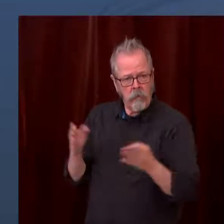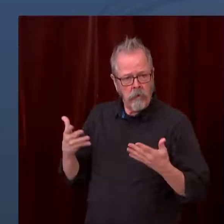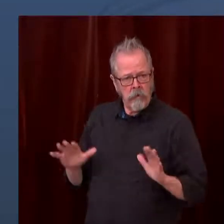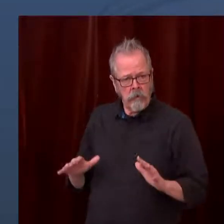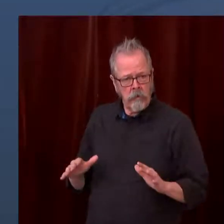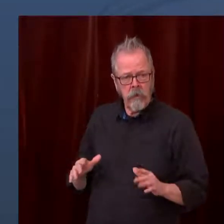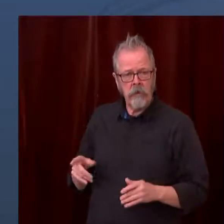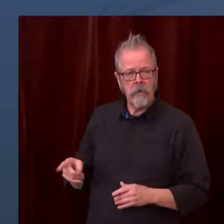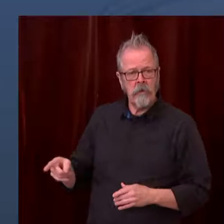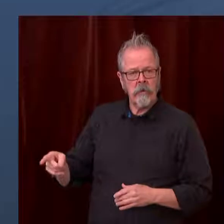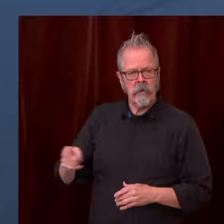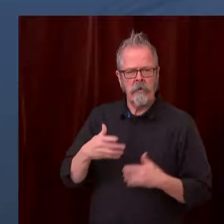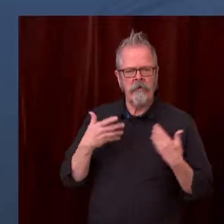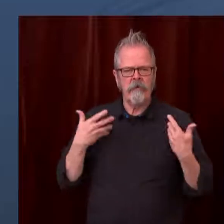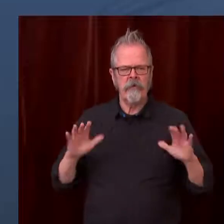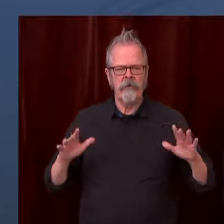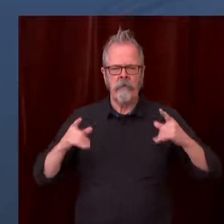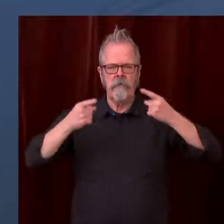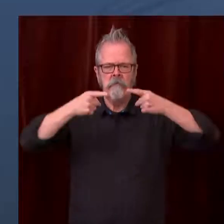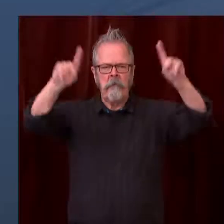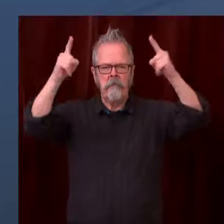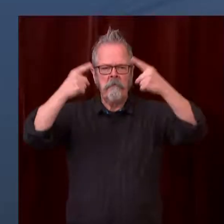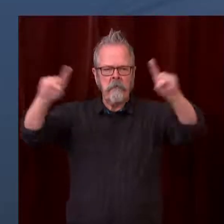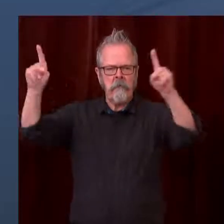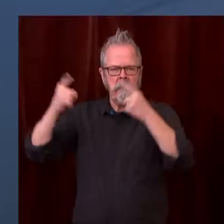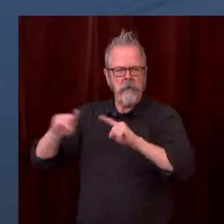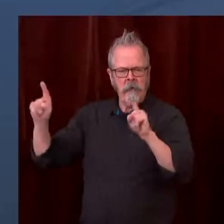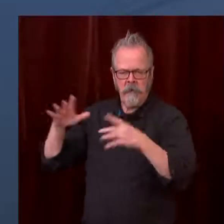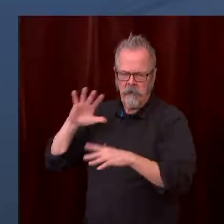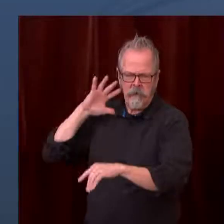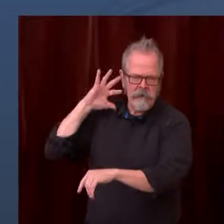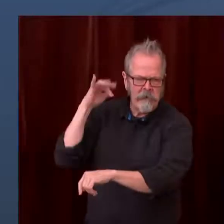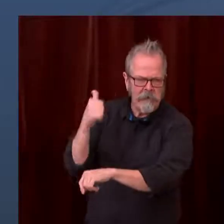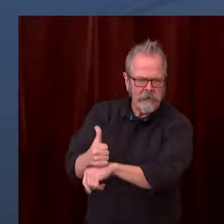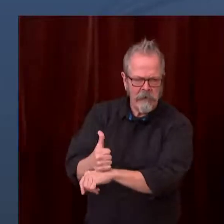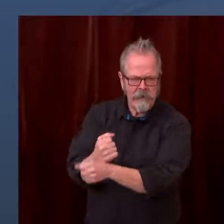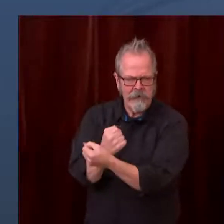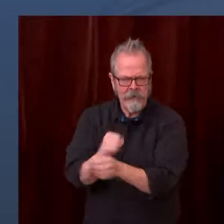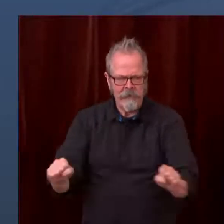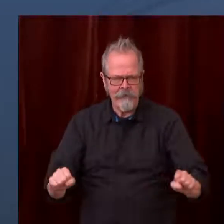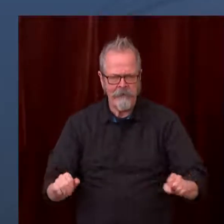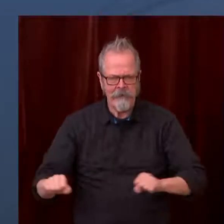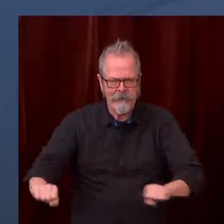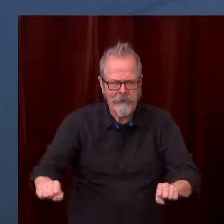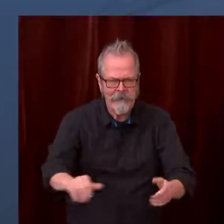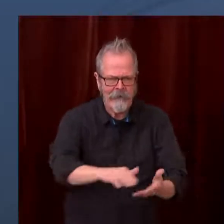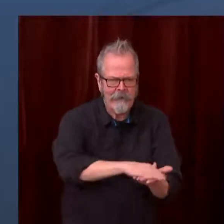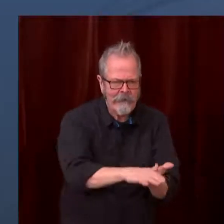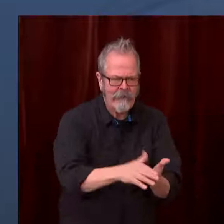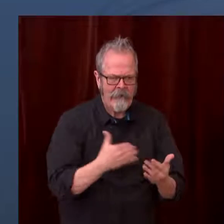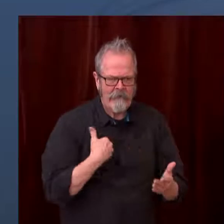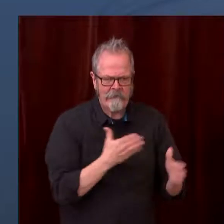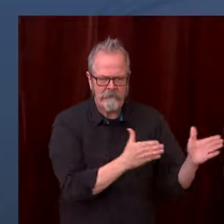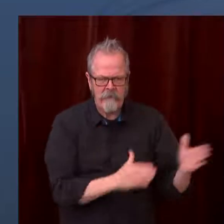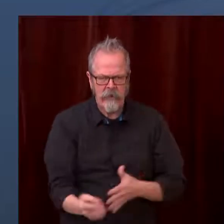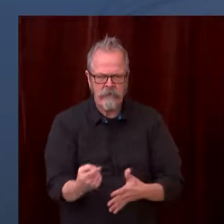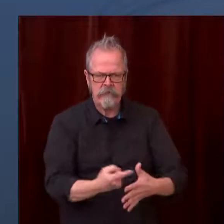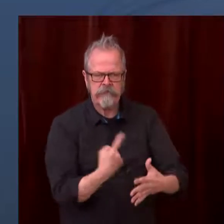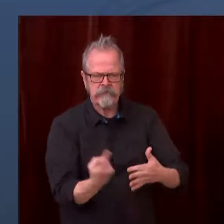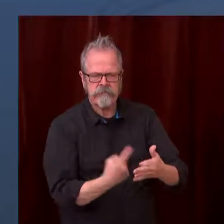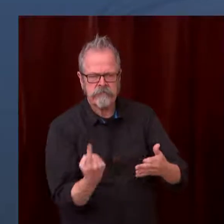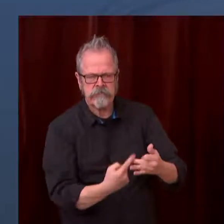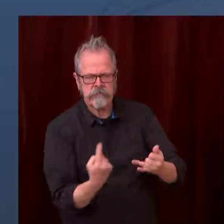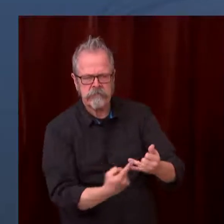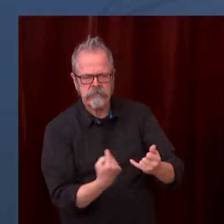super successful in having this best kind of education and minimal in-school transmission. We know this can be done